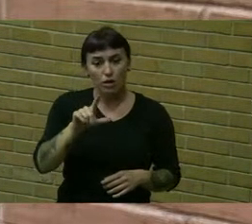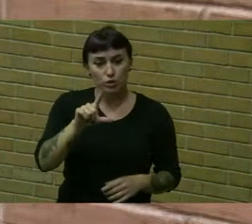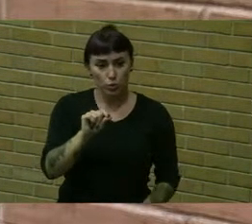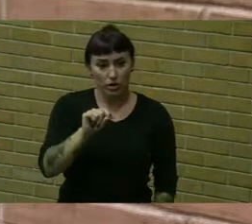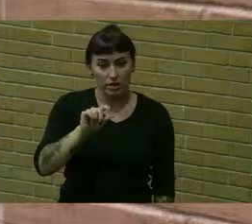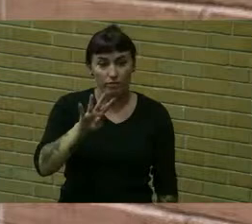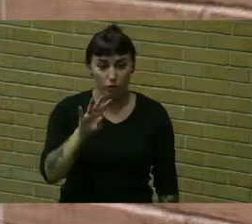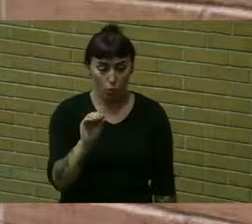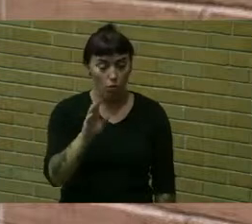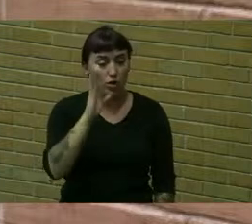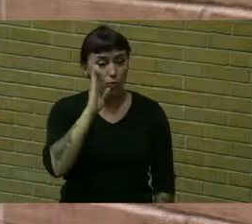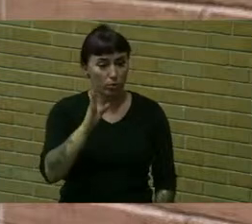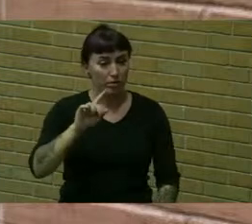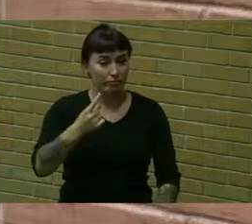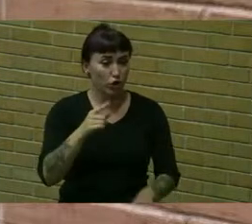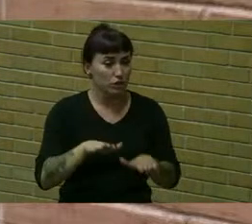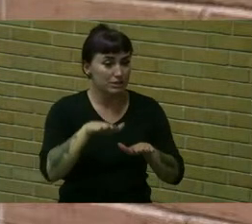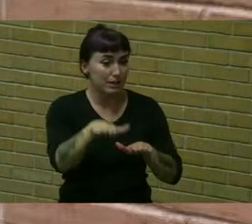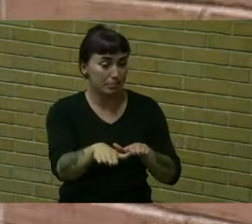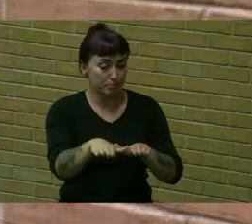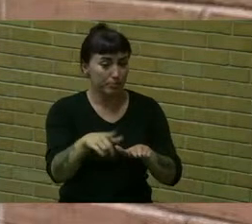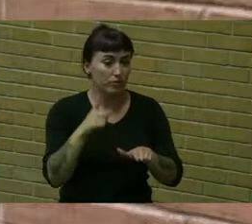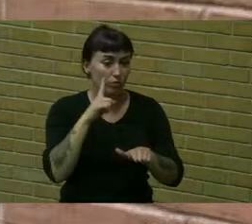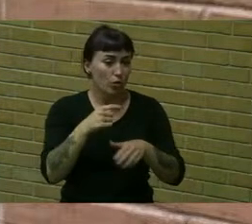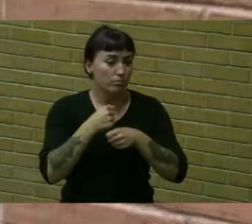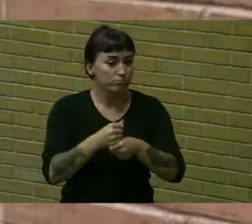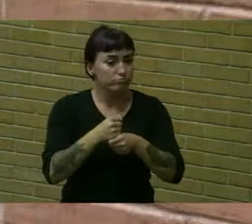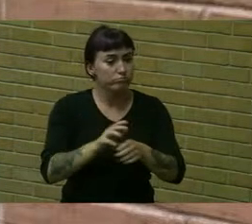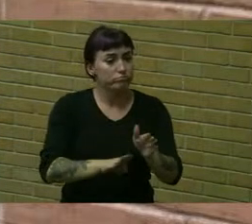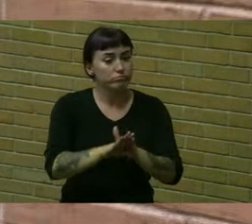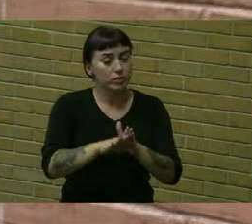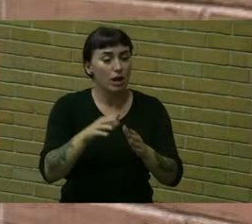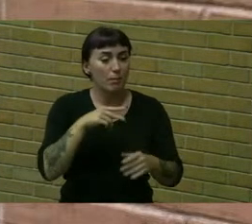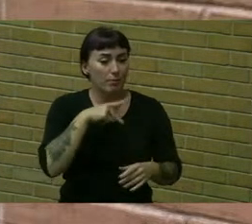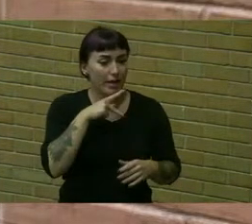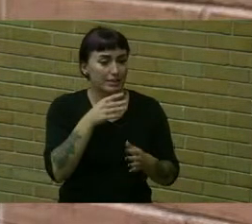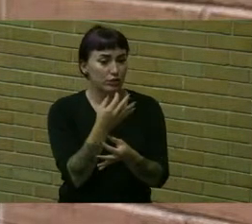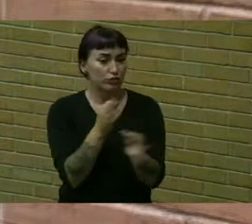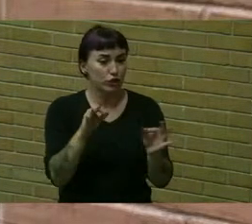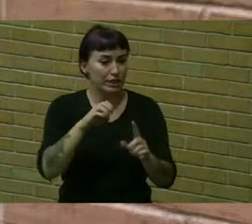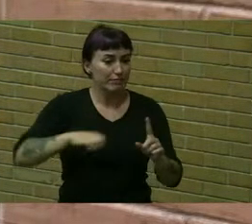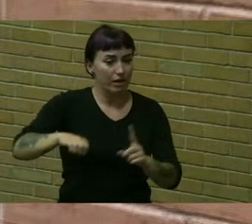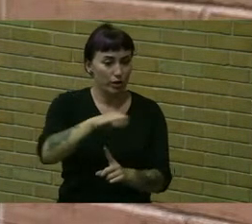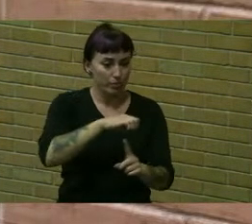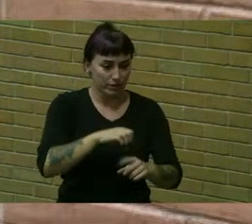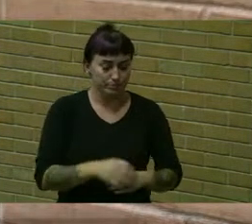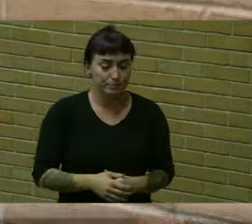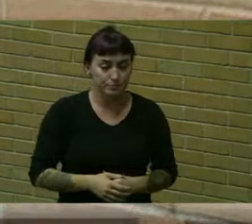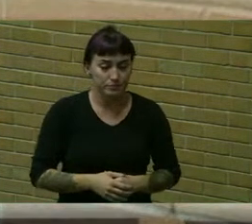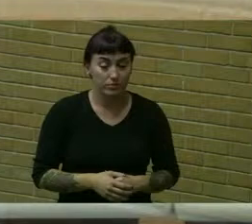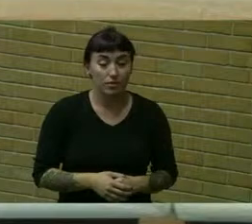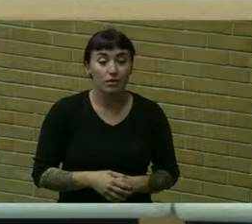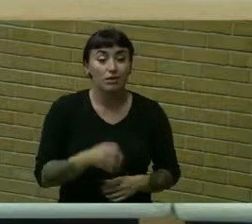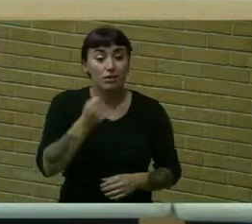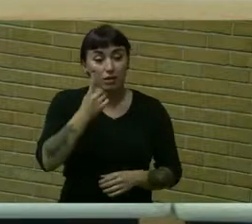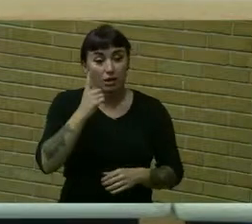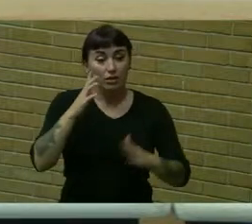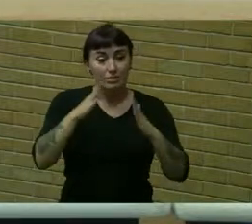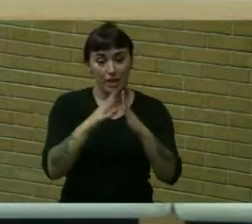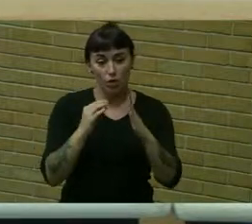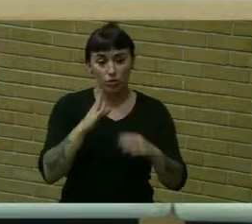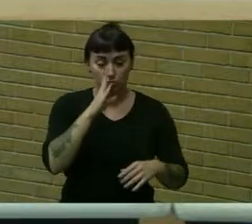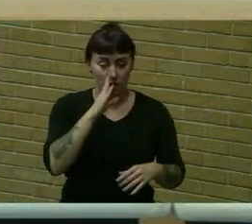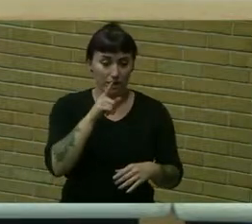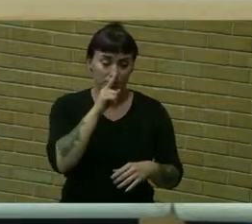2040 would be a first step in creating a plastic-free environment. And whereas the town of Brighton